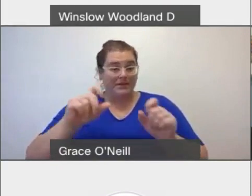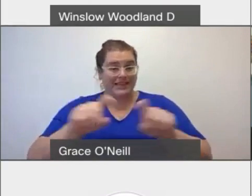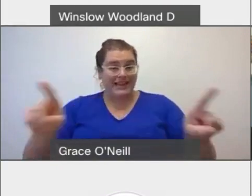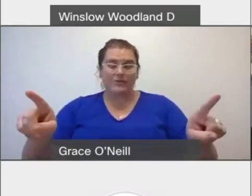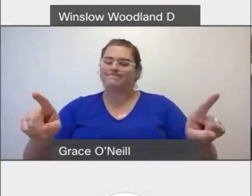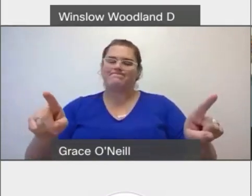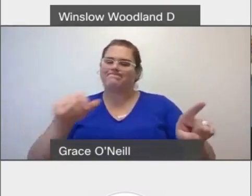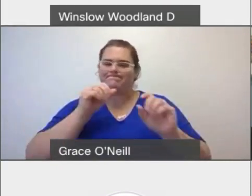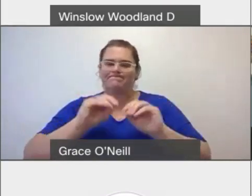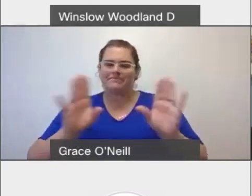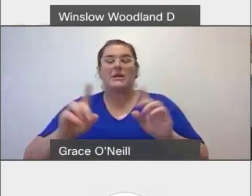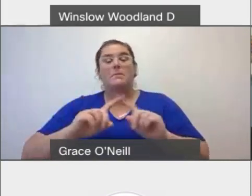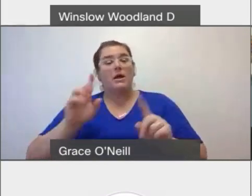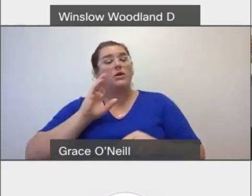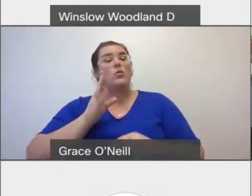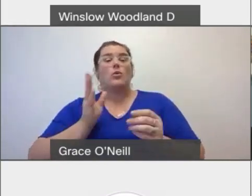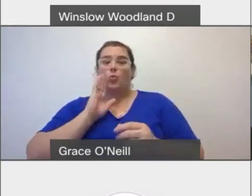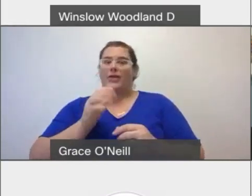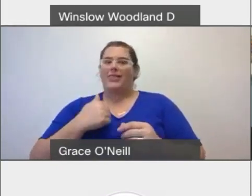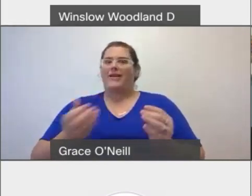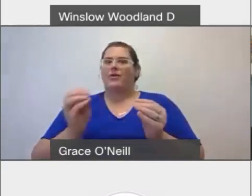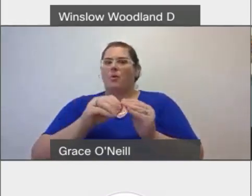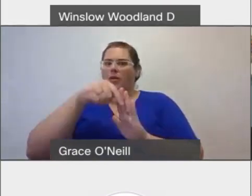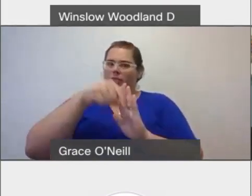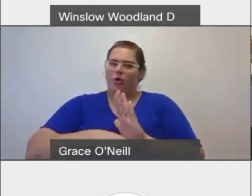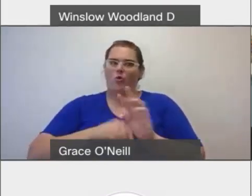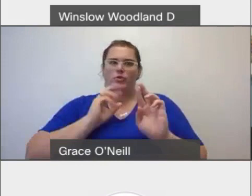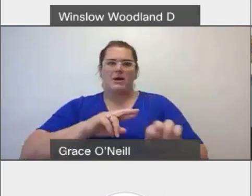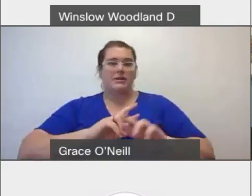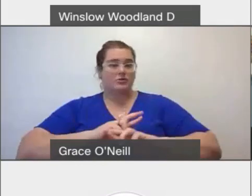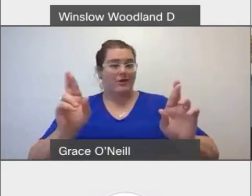more thorough response to all these questions next Friday.